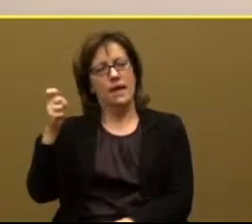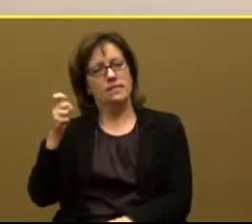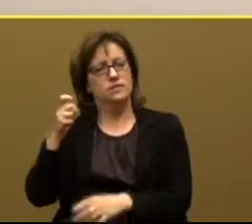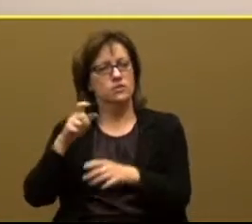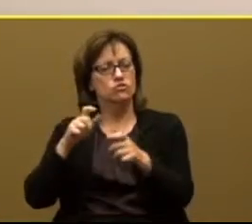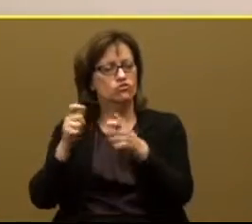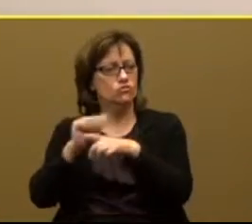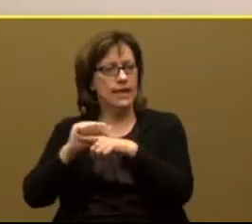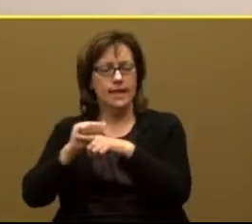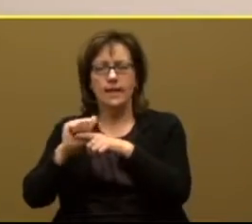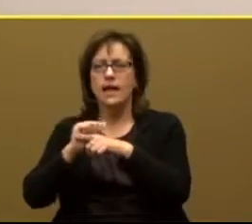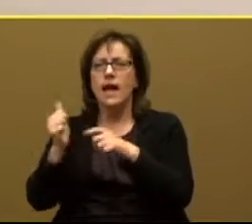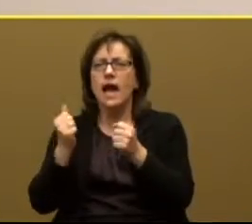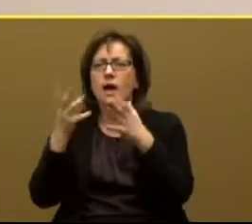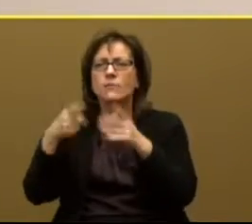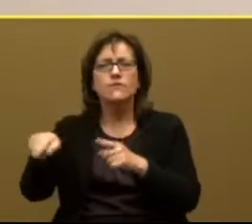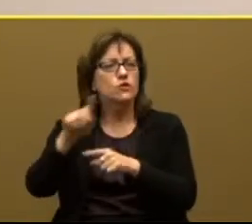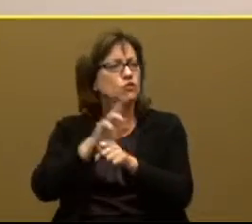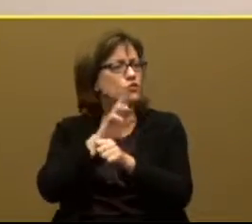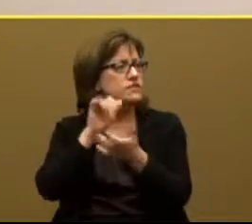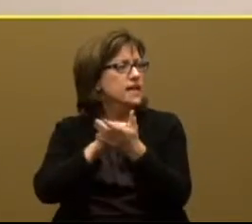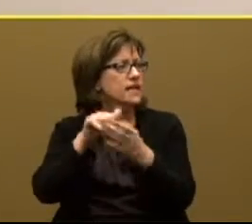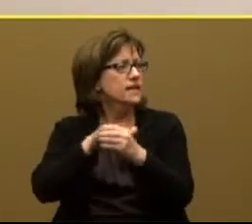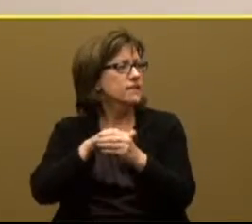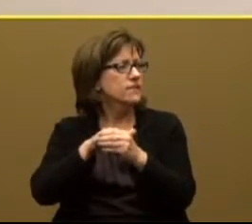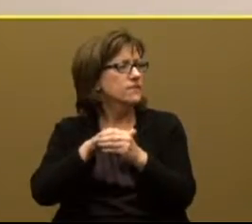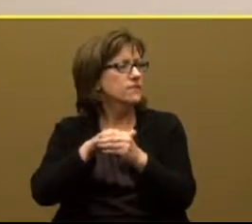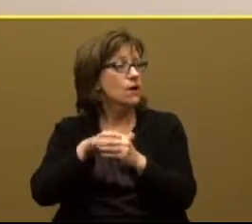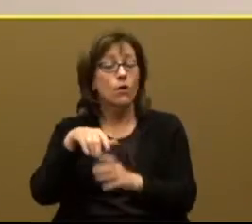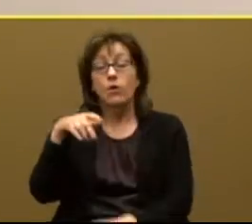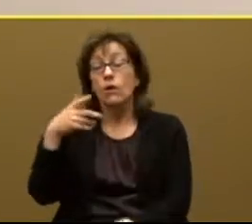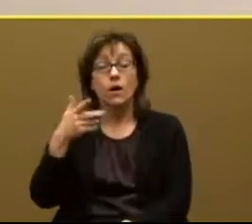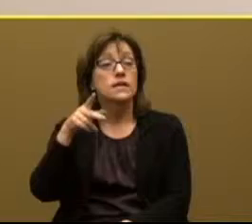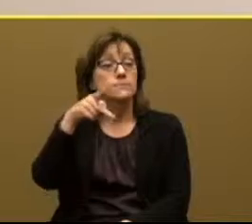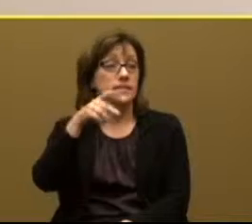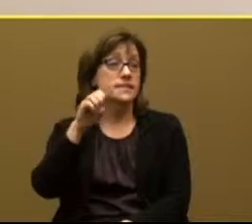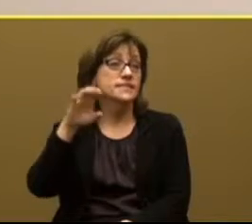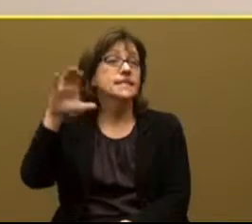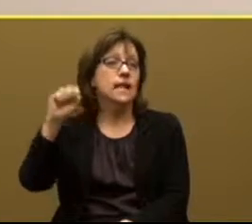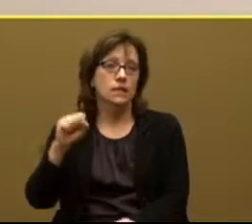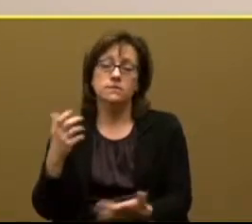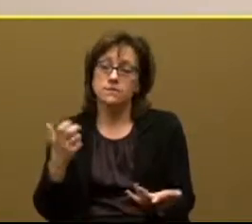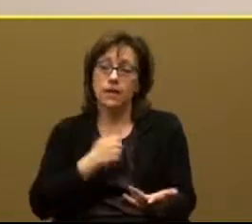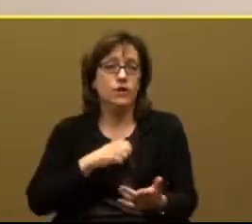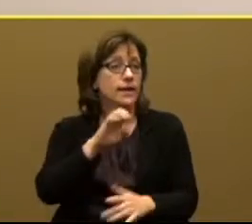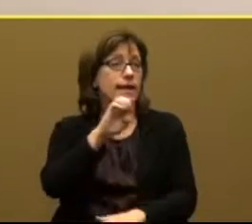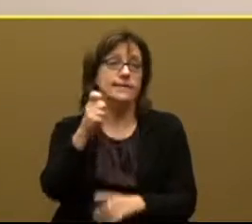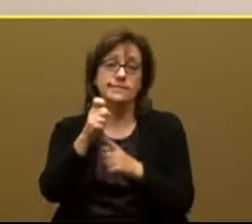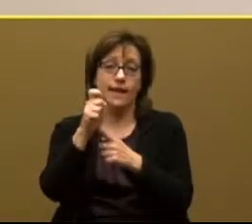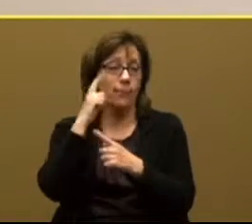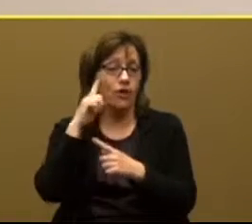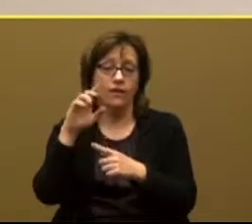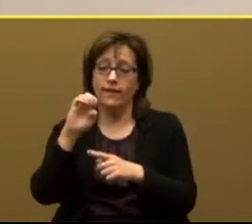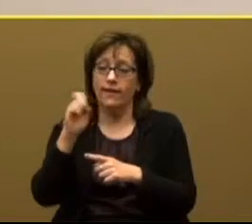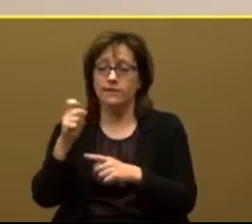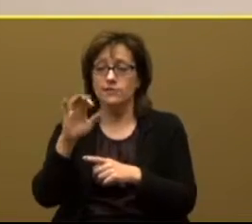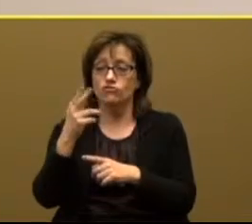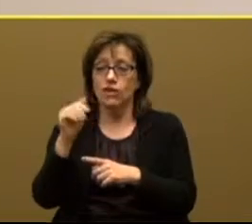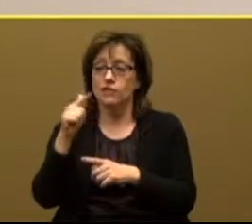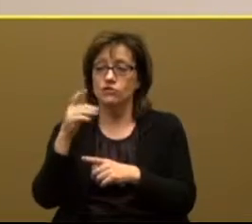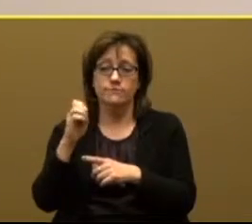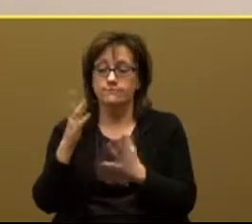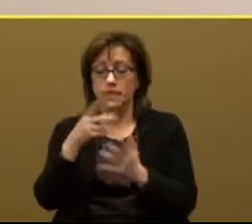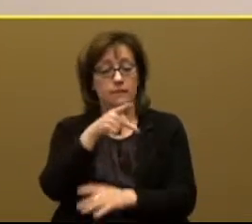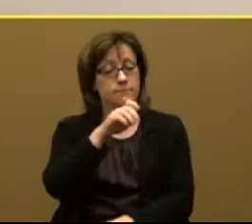of you utilize PECS in your classroom? Okay, several more, right? So we